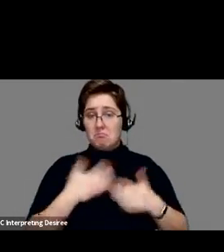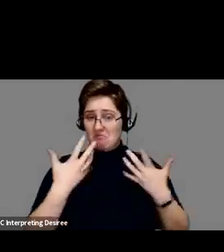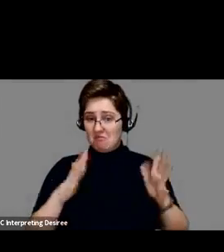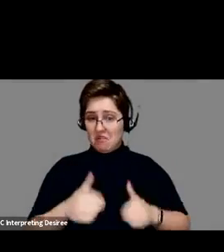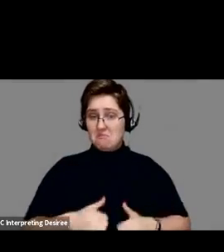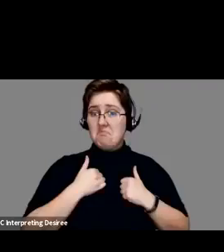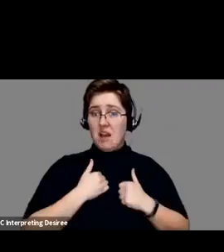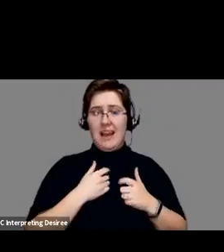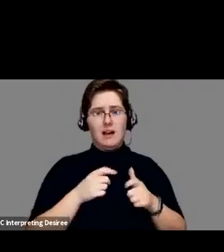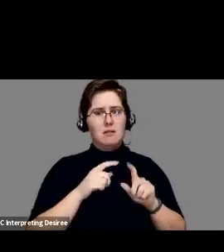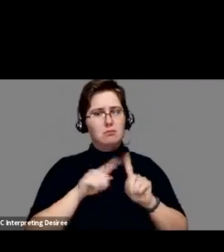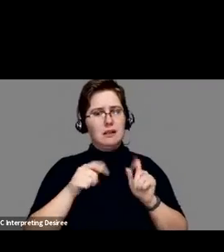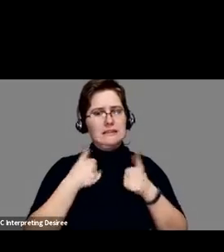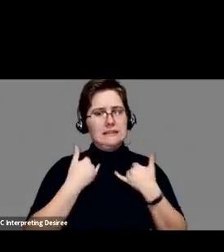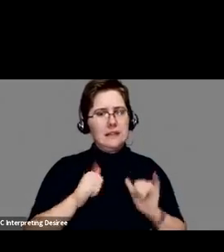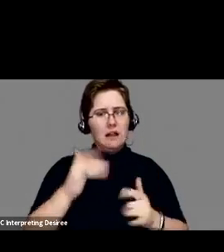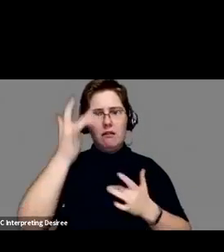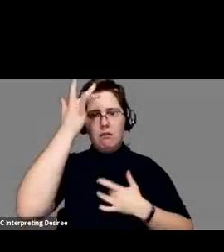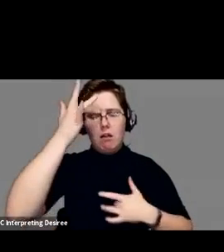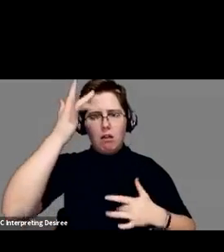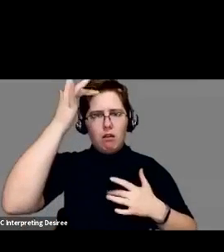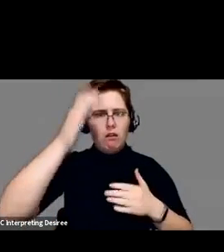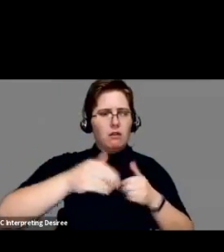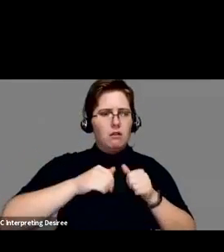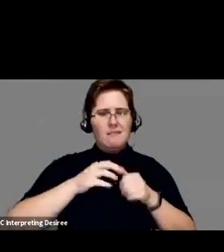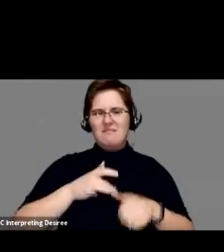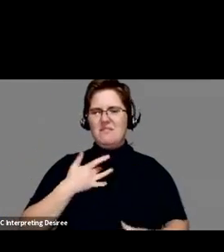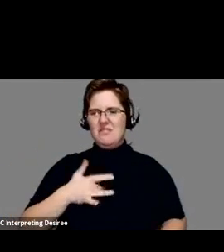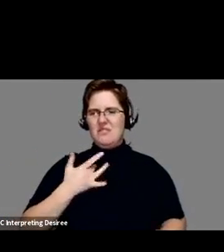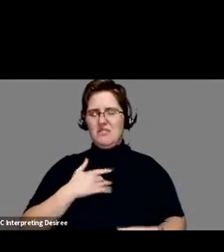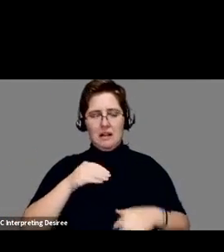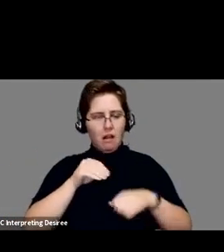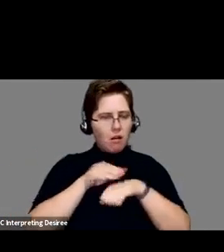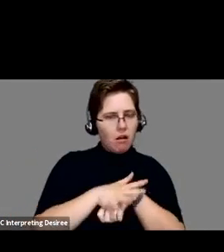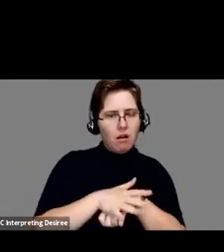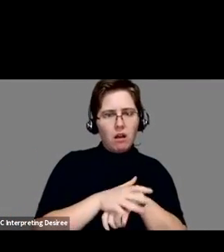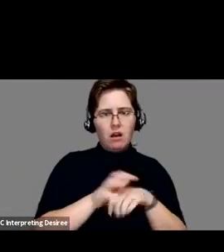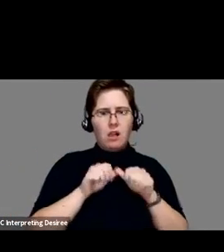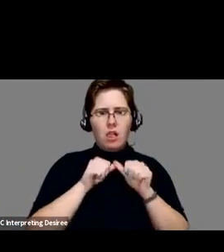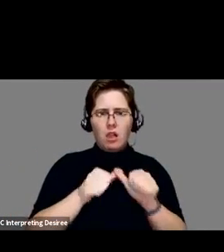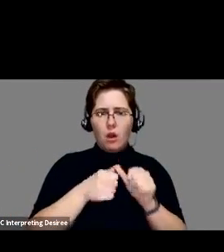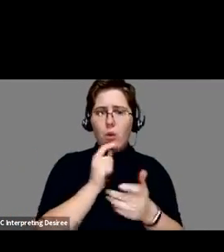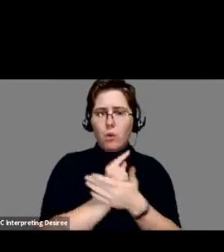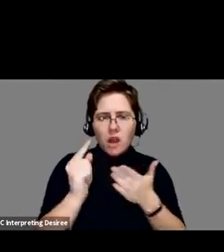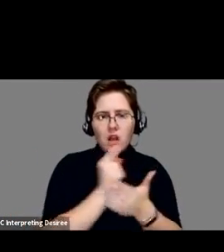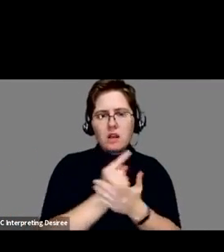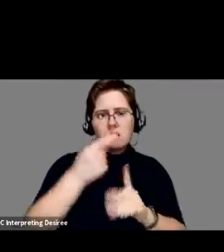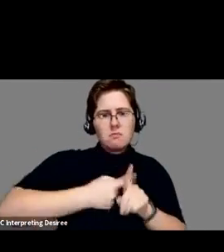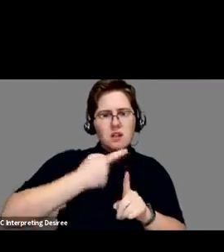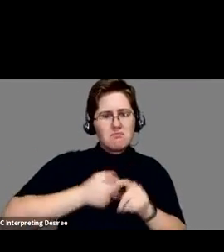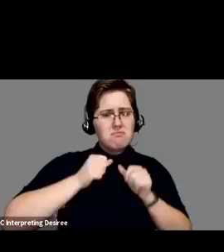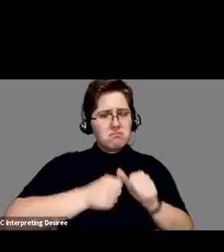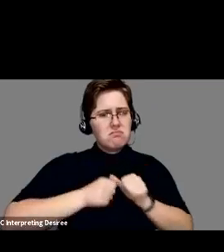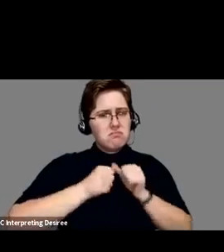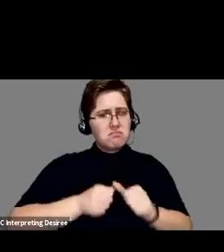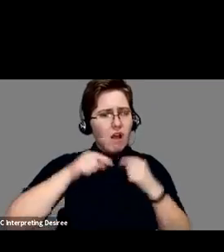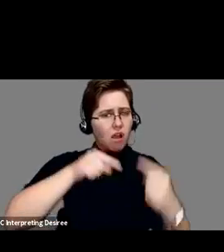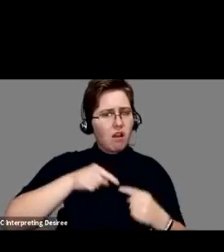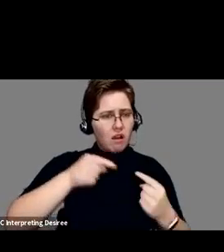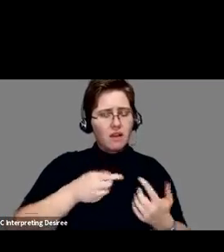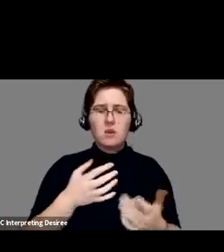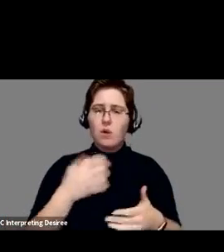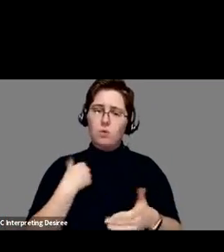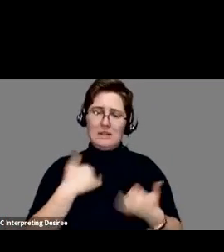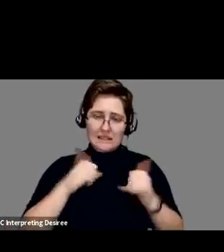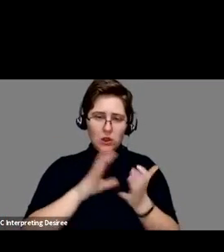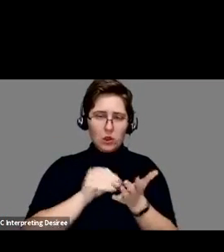for weeks and months after the disease. We're still learning more about that group and learning how to most effectively manage and treat that group.